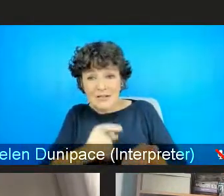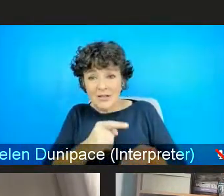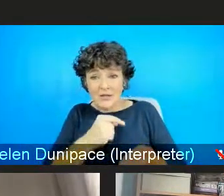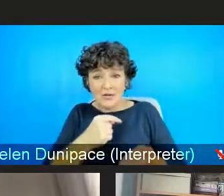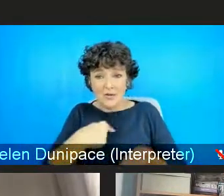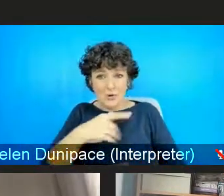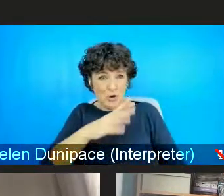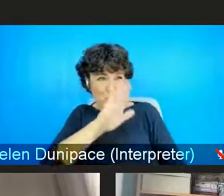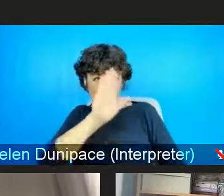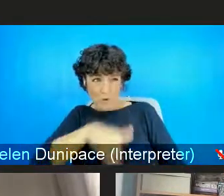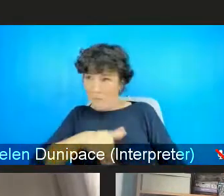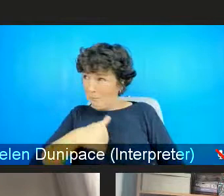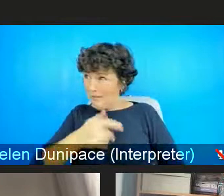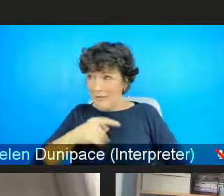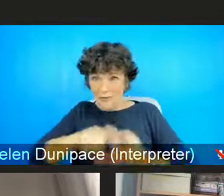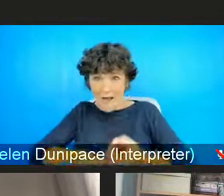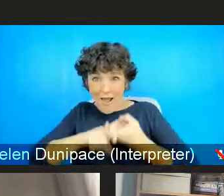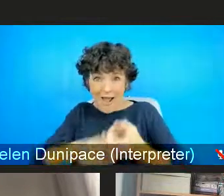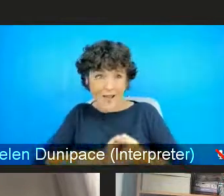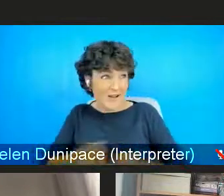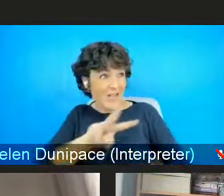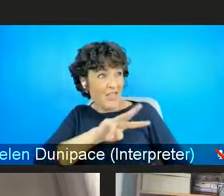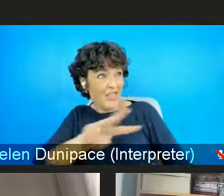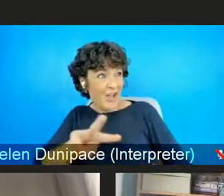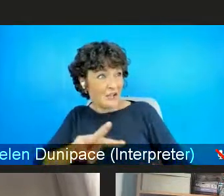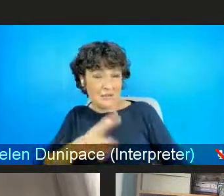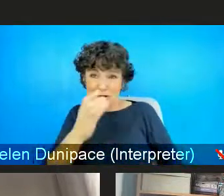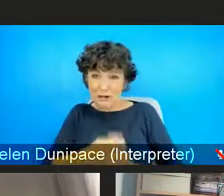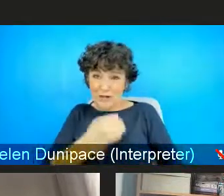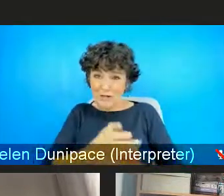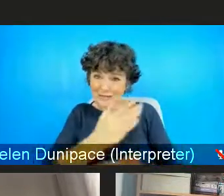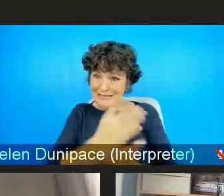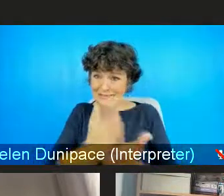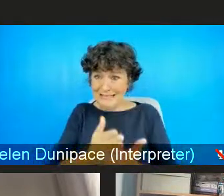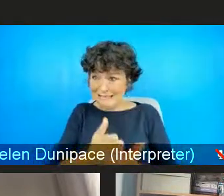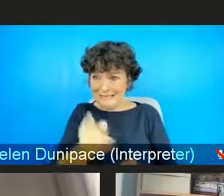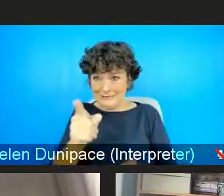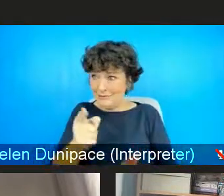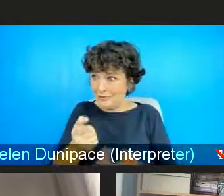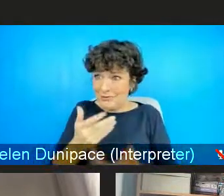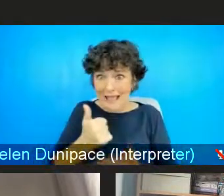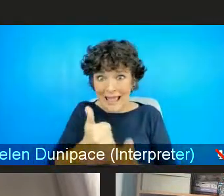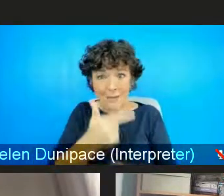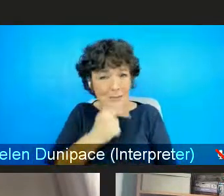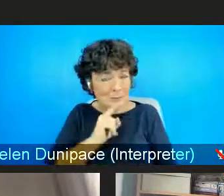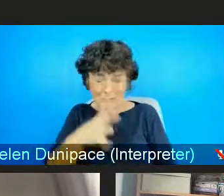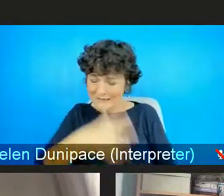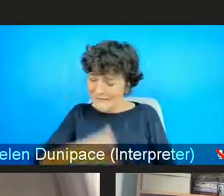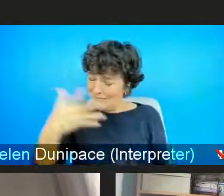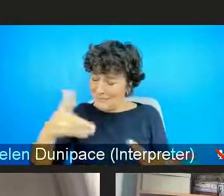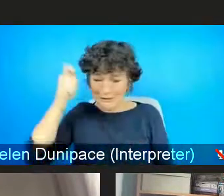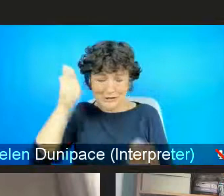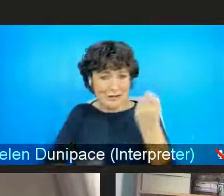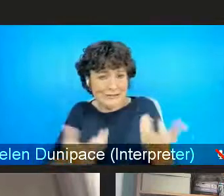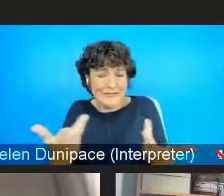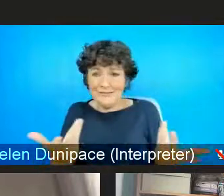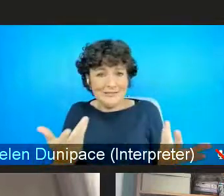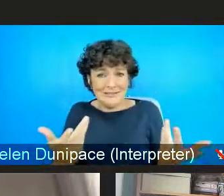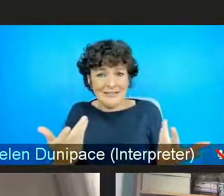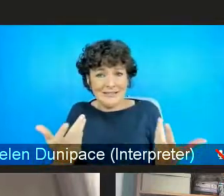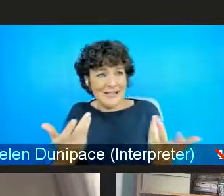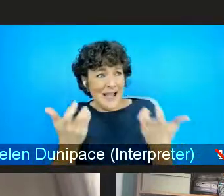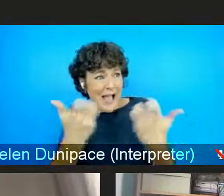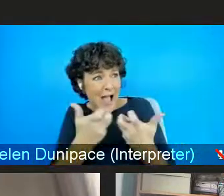charity sector that are filling a gap that exists. We need a fundamental change in terms of how you know, the